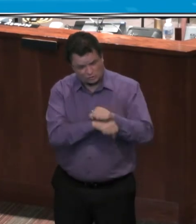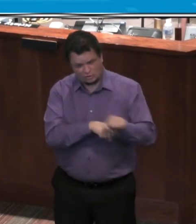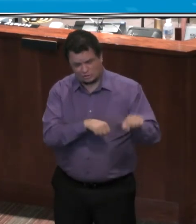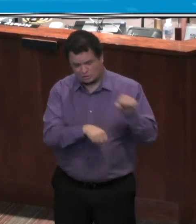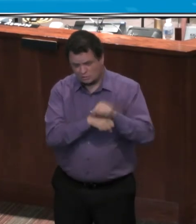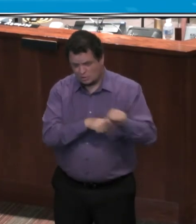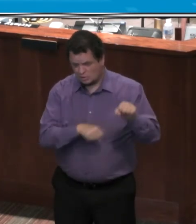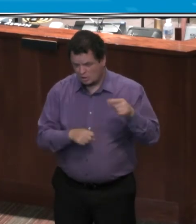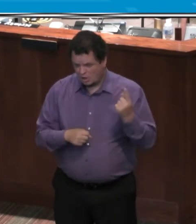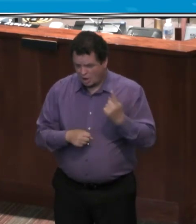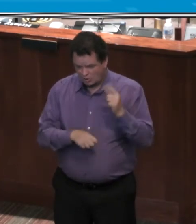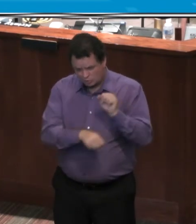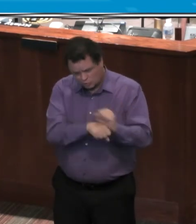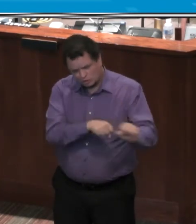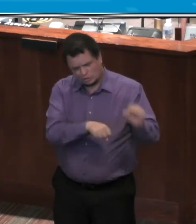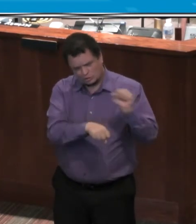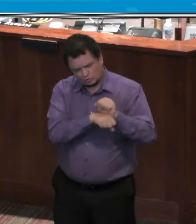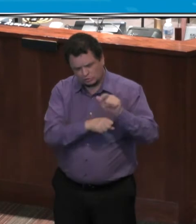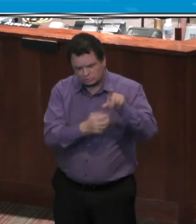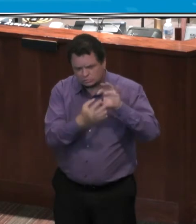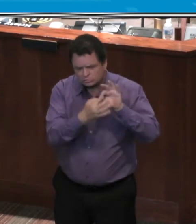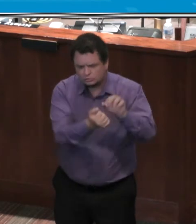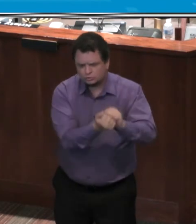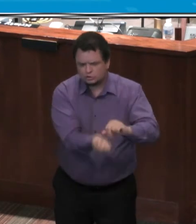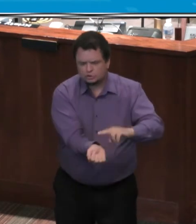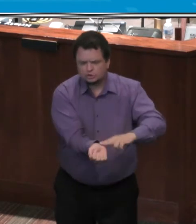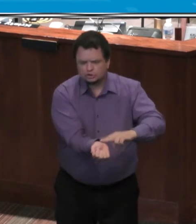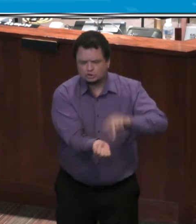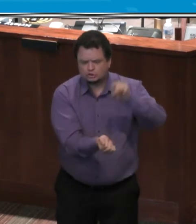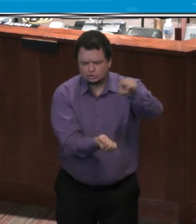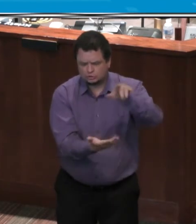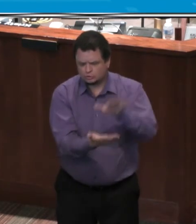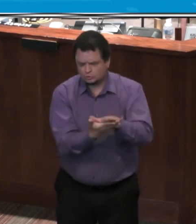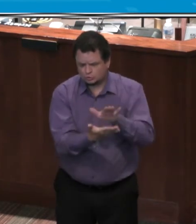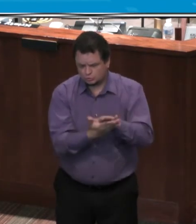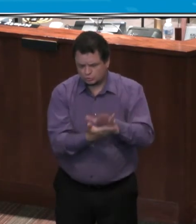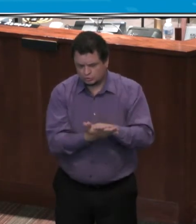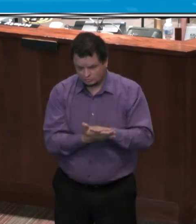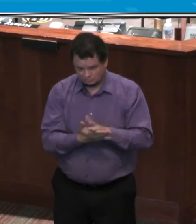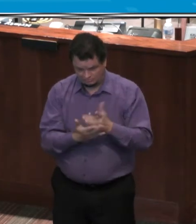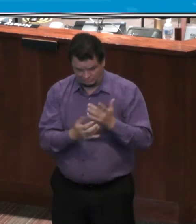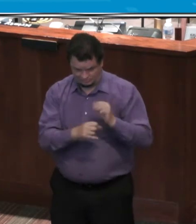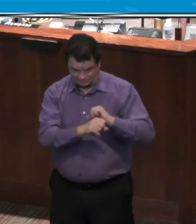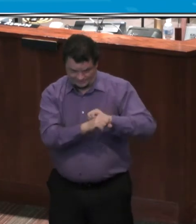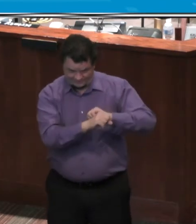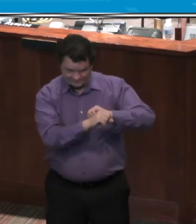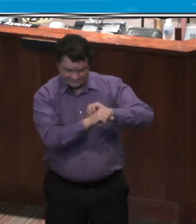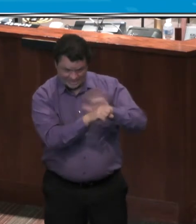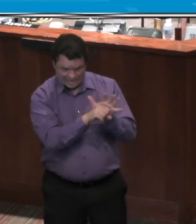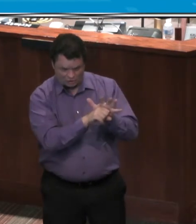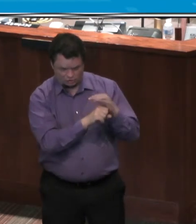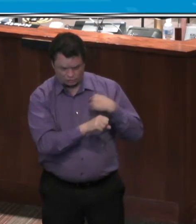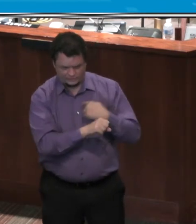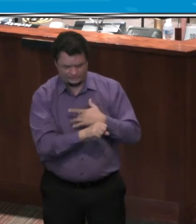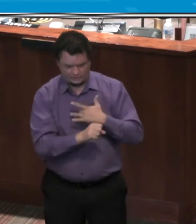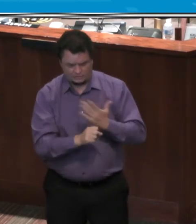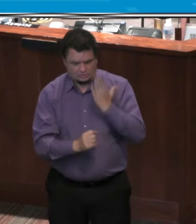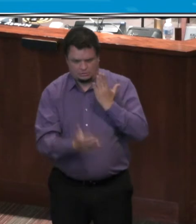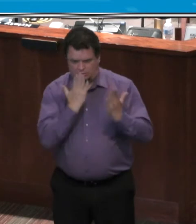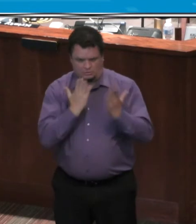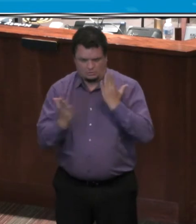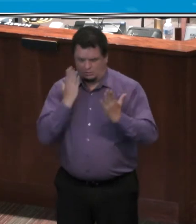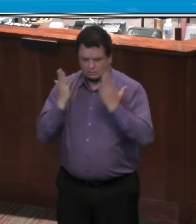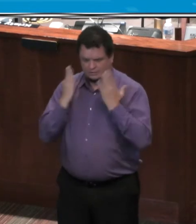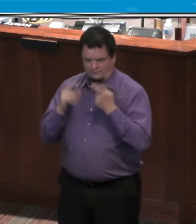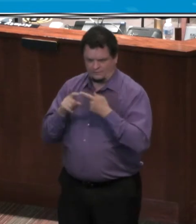of different capacities, but in regard to COVID, we started hearing a lot from them back in March, and that was primarily associated with